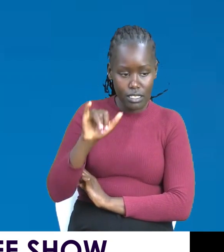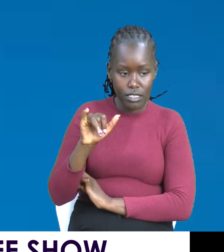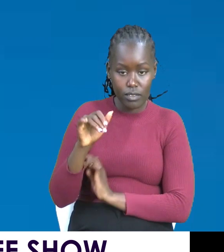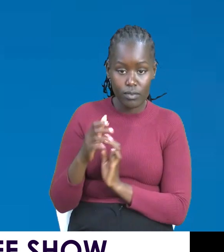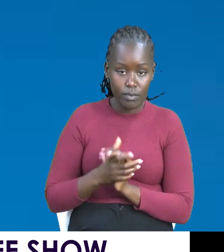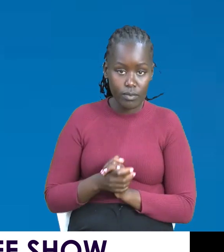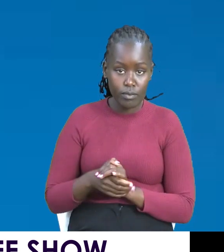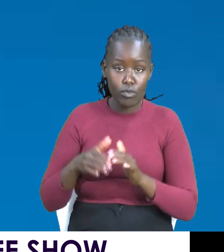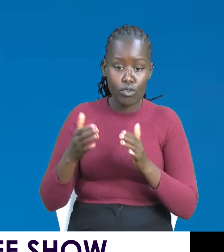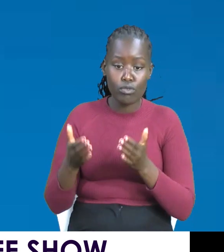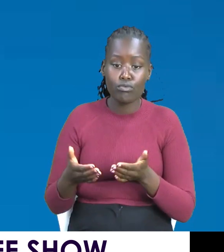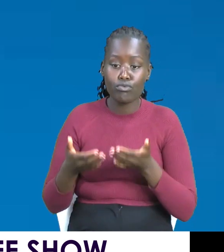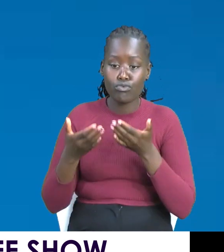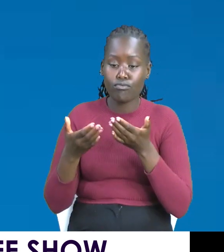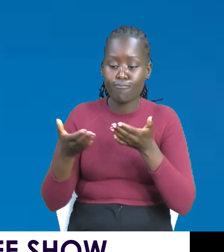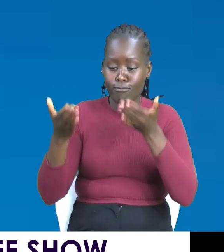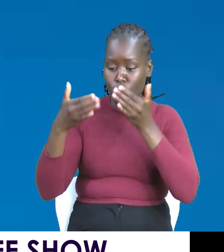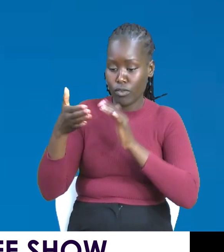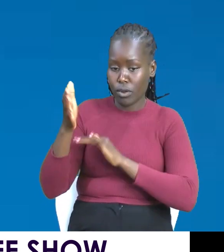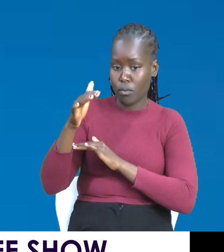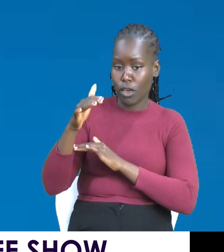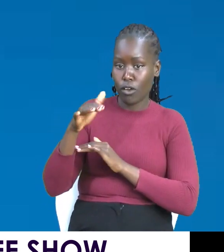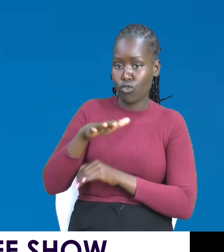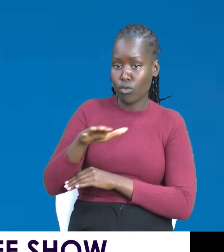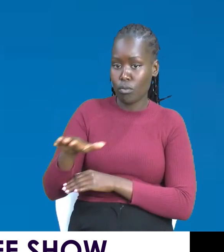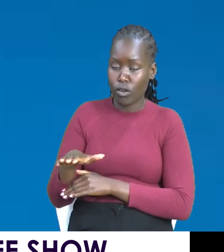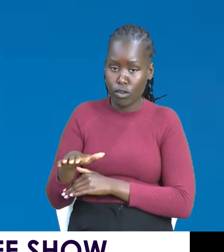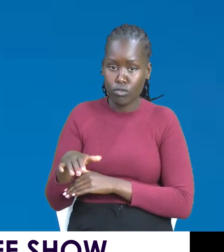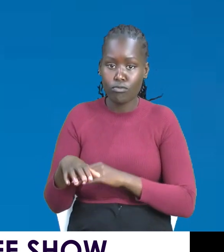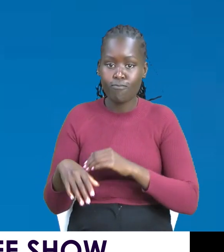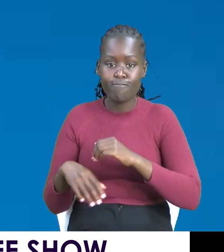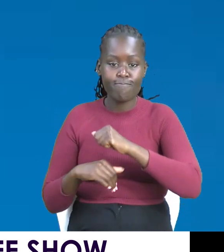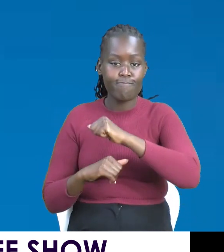uncertainty, to bring it back to that place of stability.